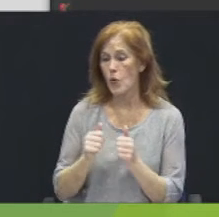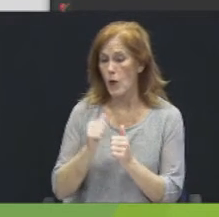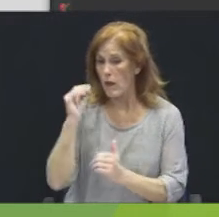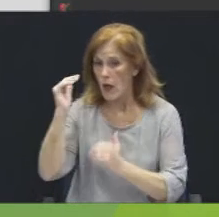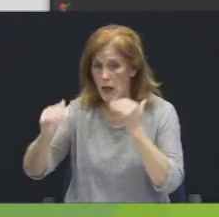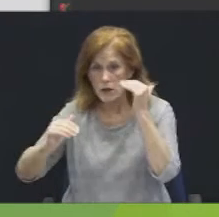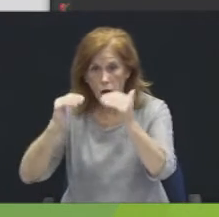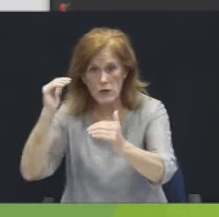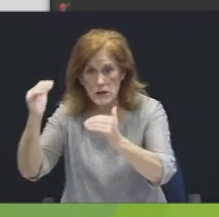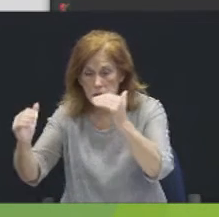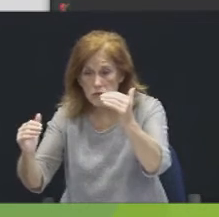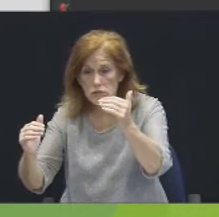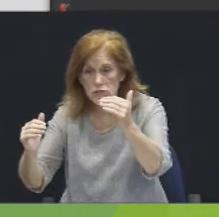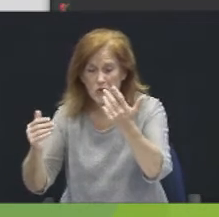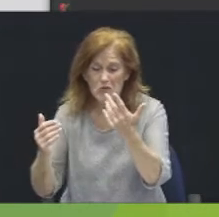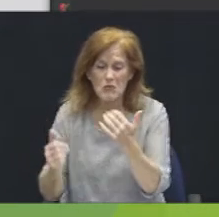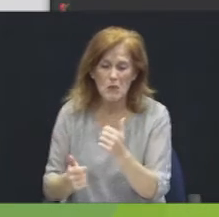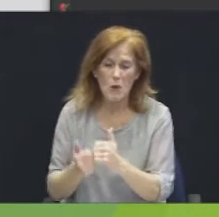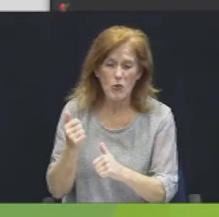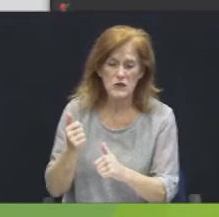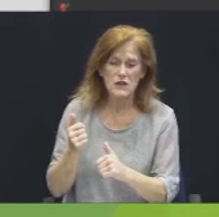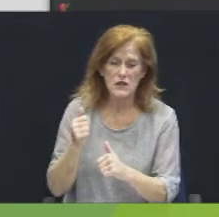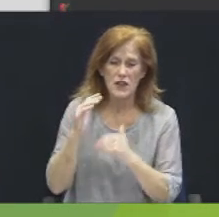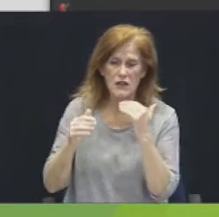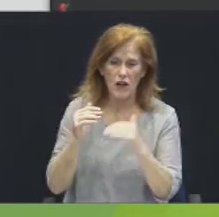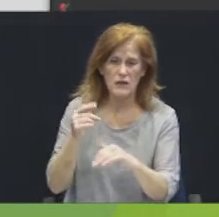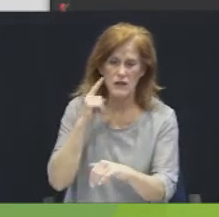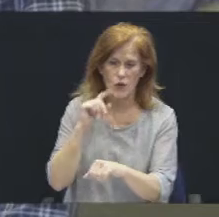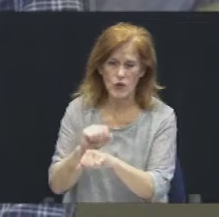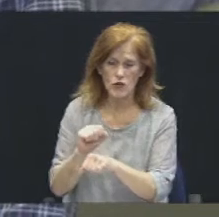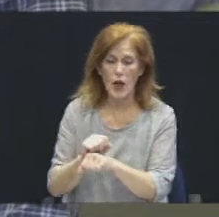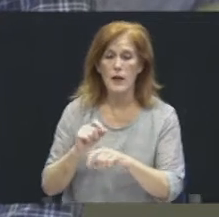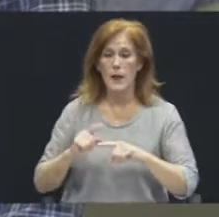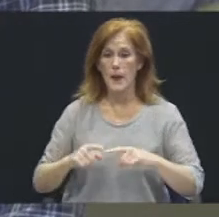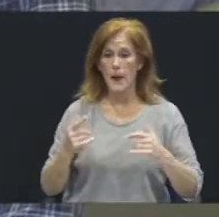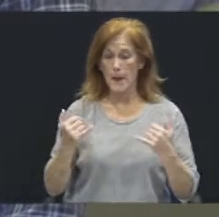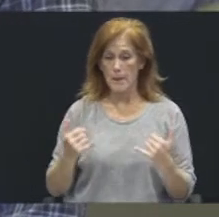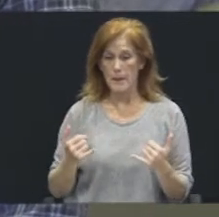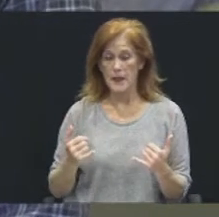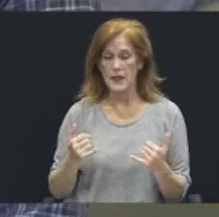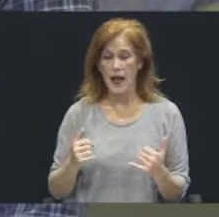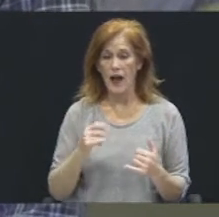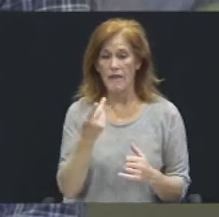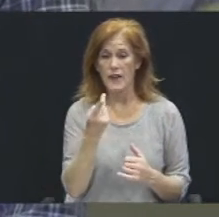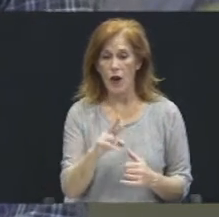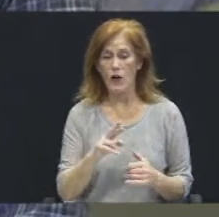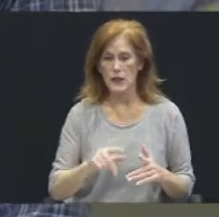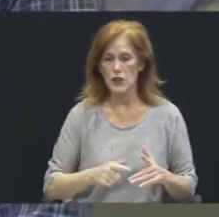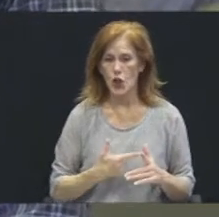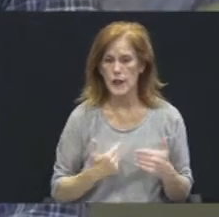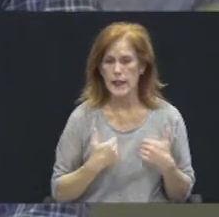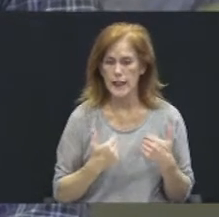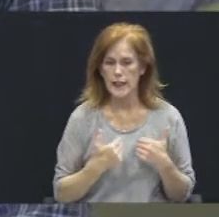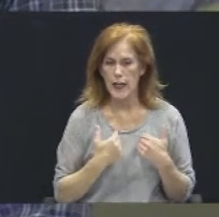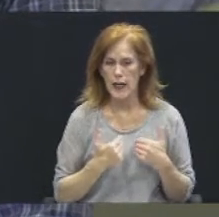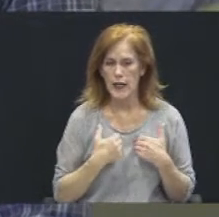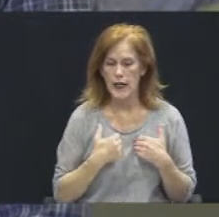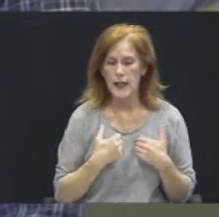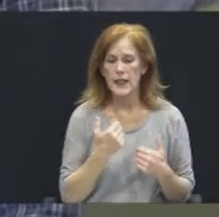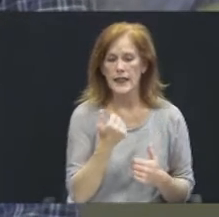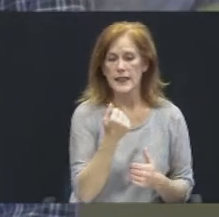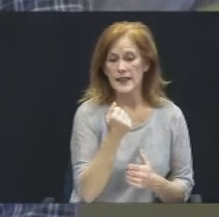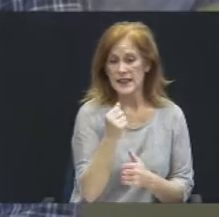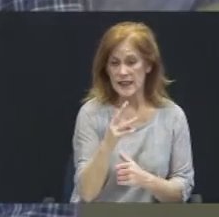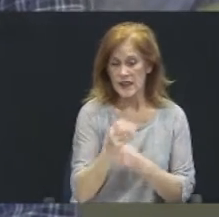adults, mostly on employment, but now they're starting as early as 14 and in, or 16 and in